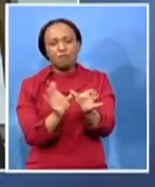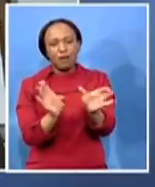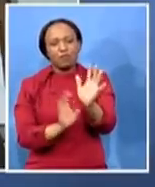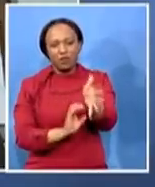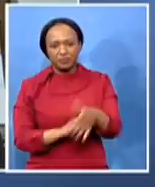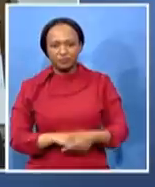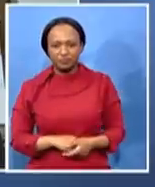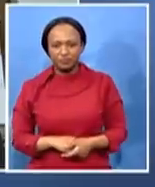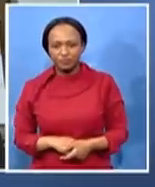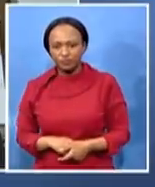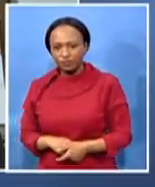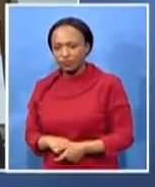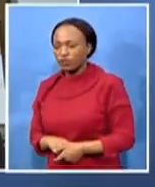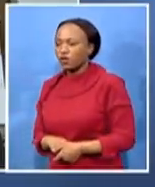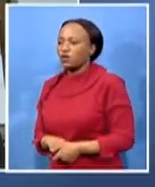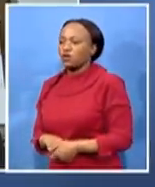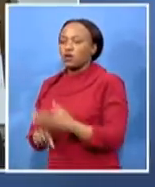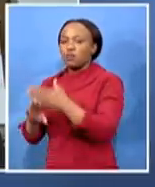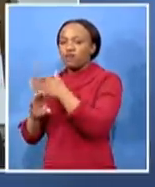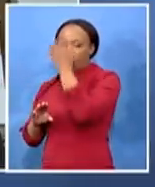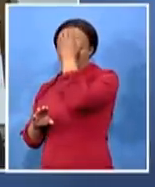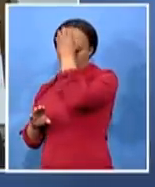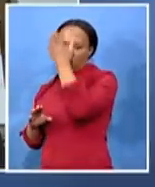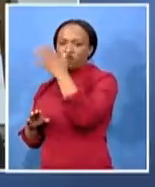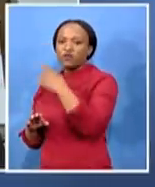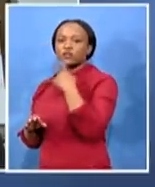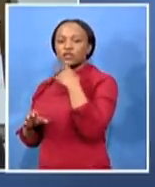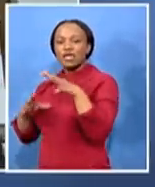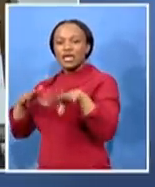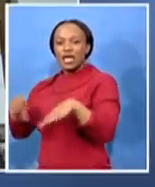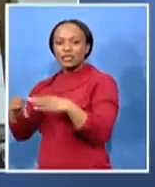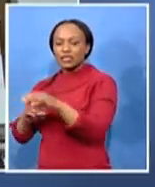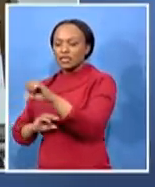Action SA can take advantage of the shenanigans happening within